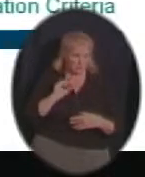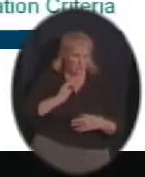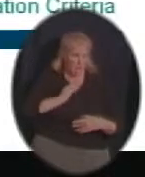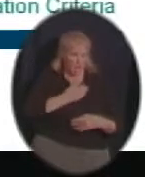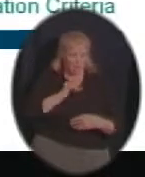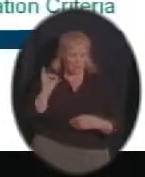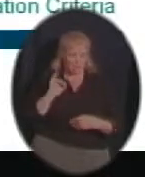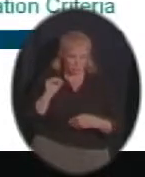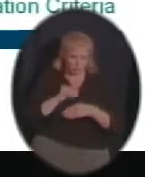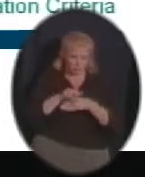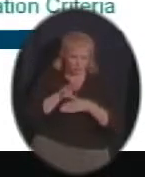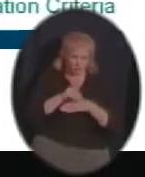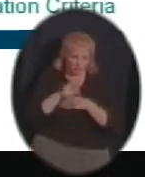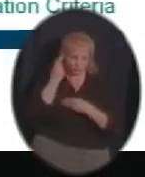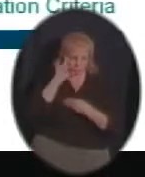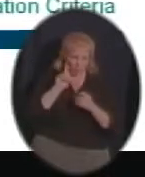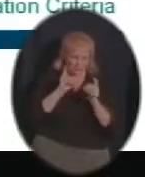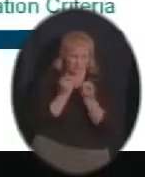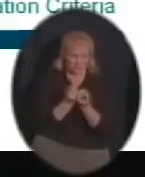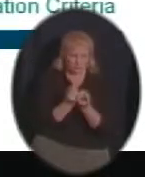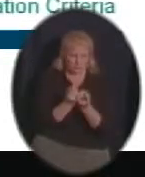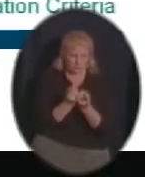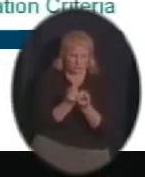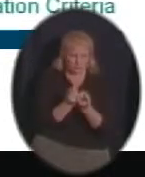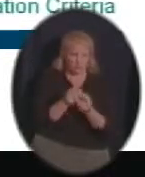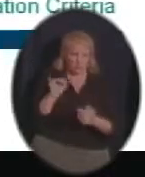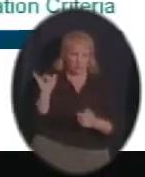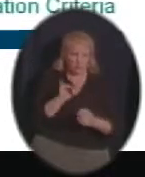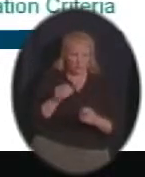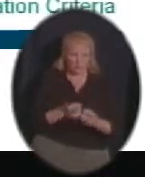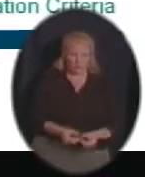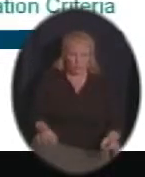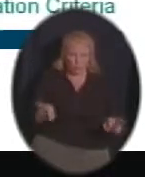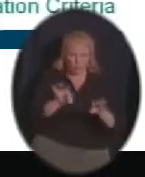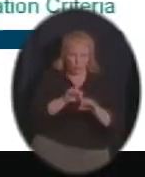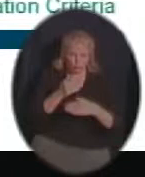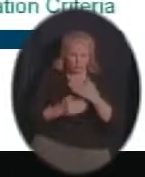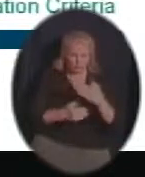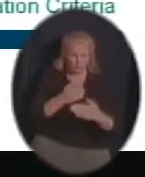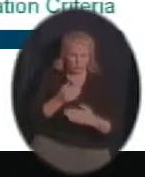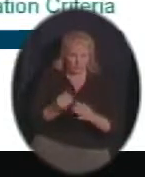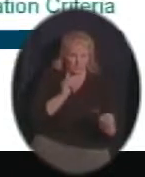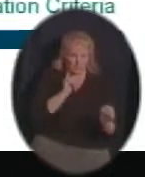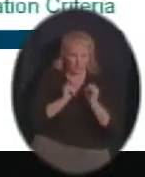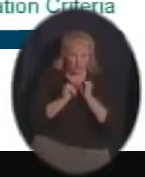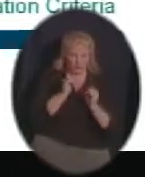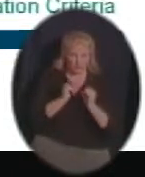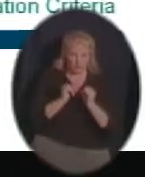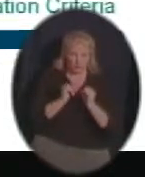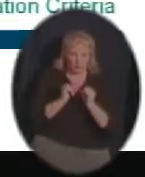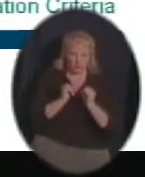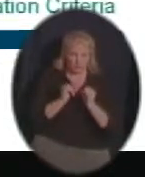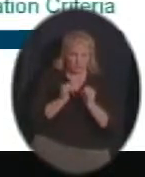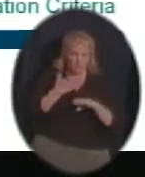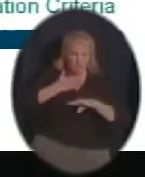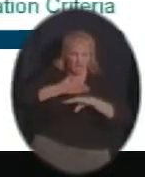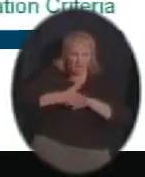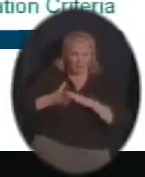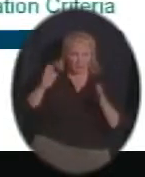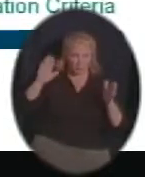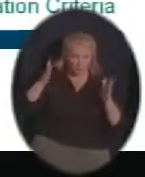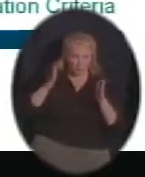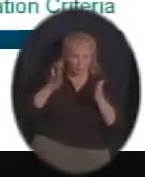district. Another key process was an interview. And we, once it was narrowed down to 3